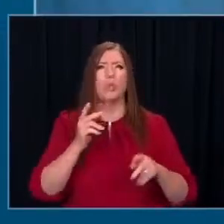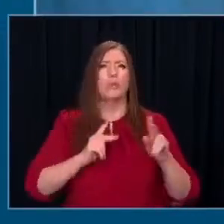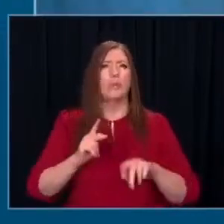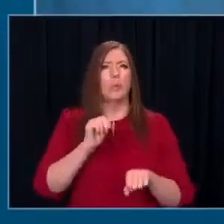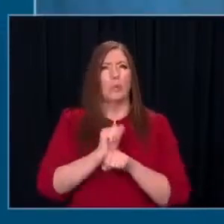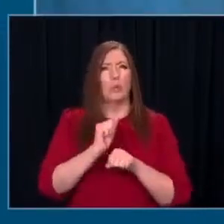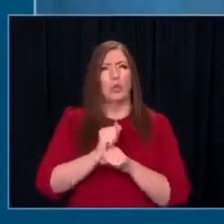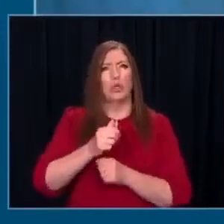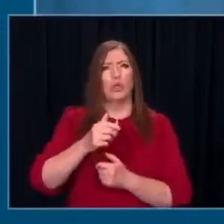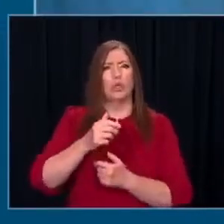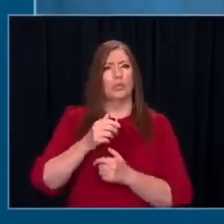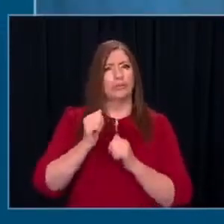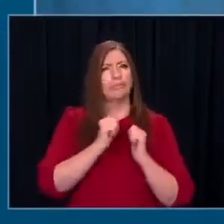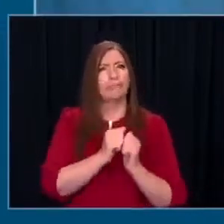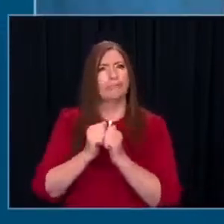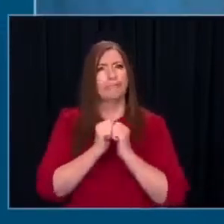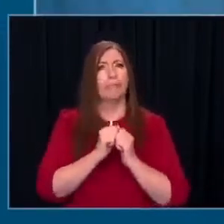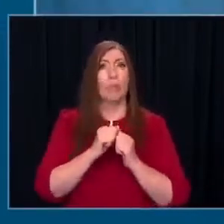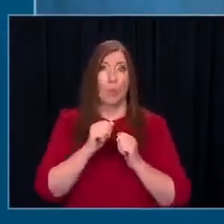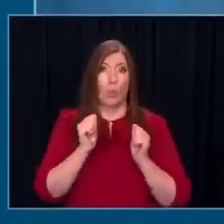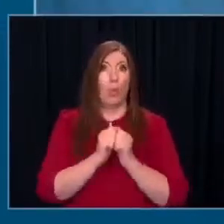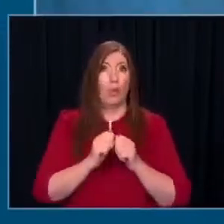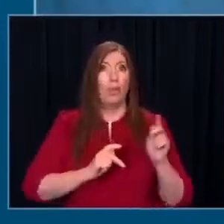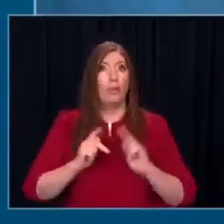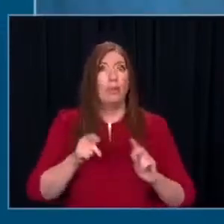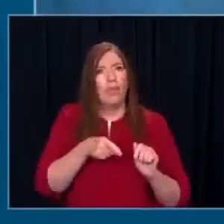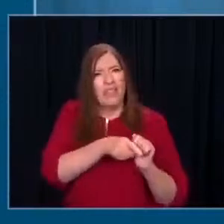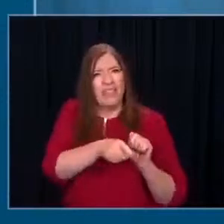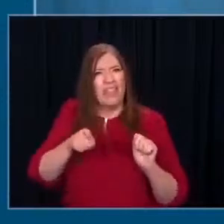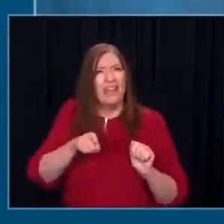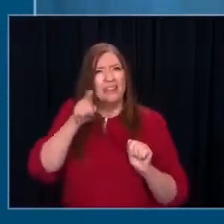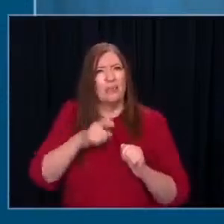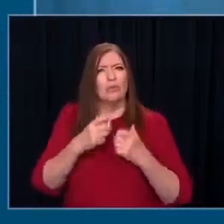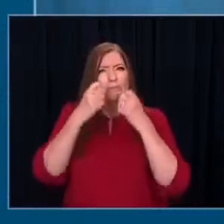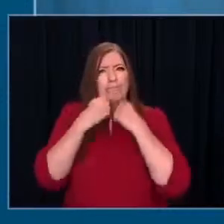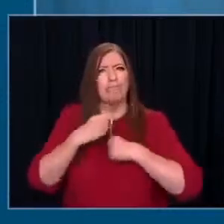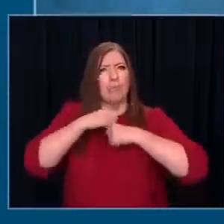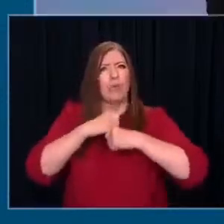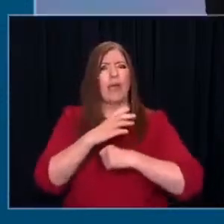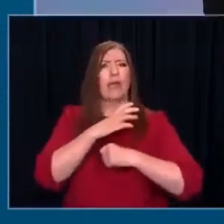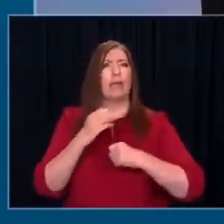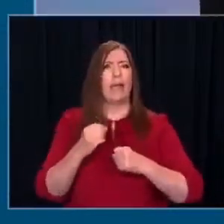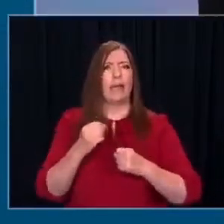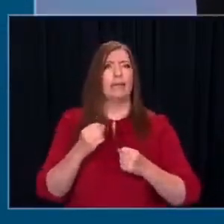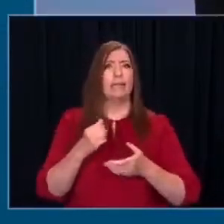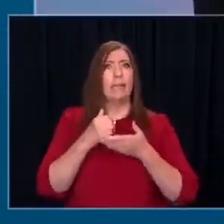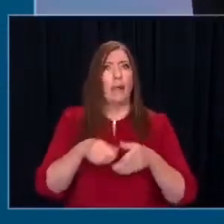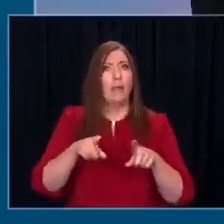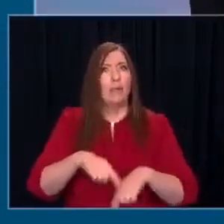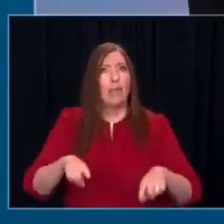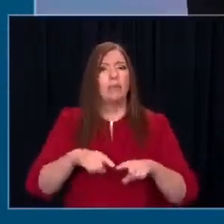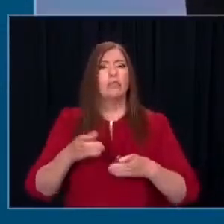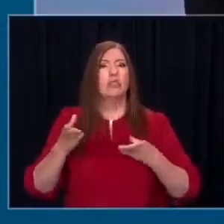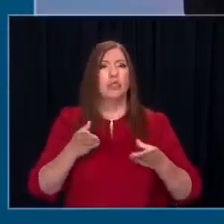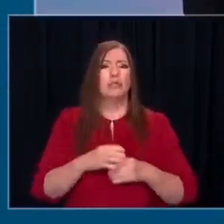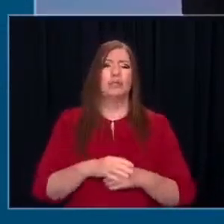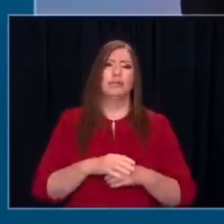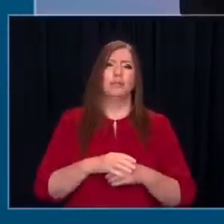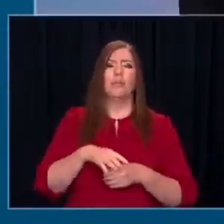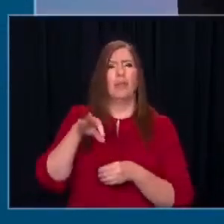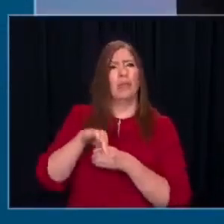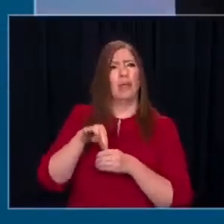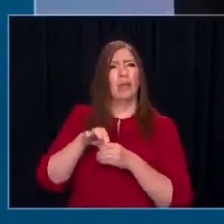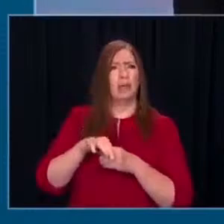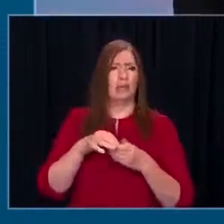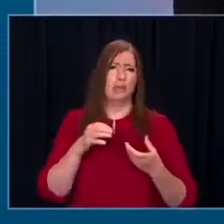with the people they're supposed to protect and serve. Moving on to elections, are there federal laws you think need